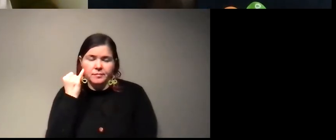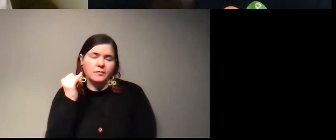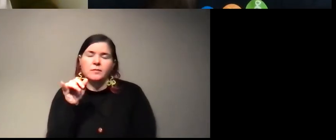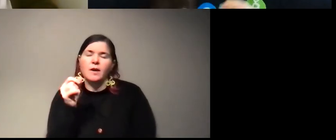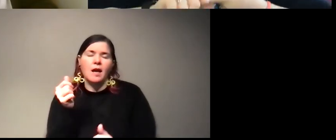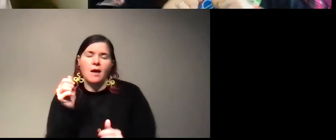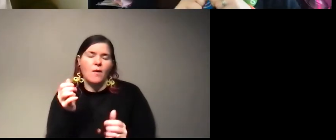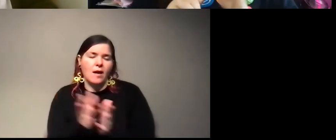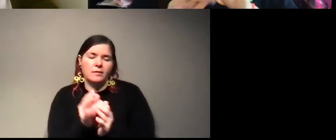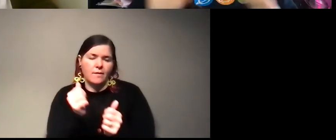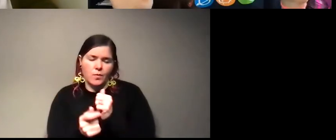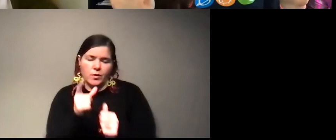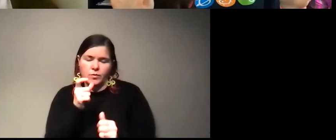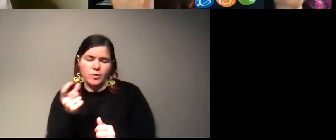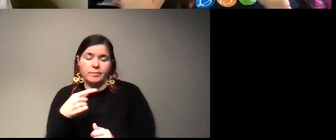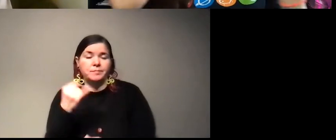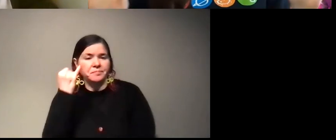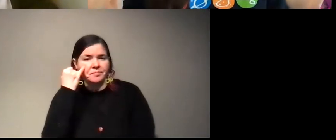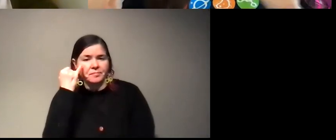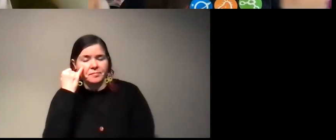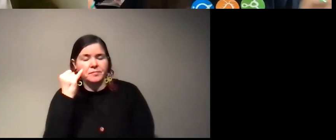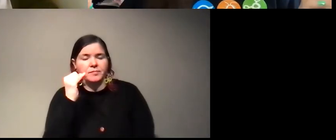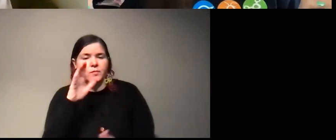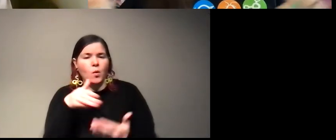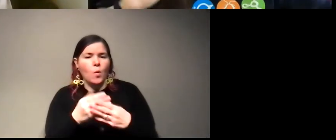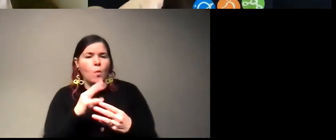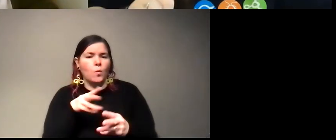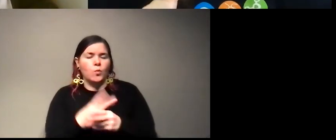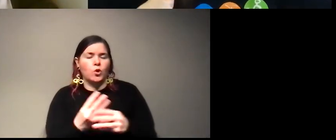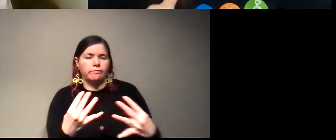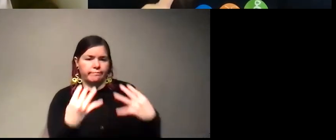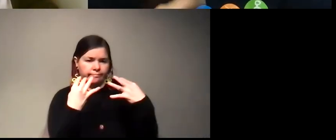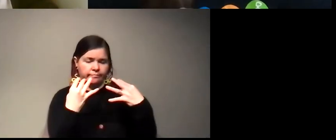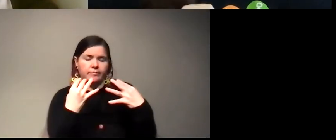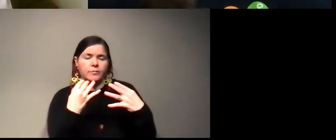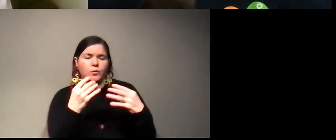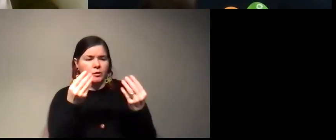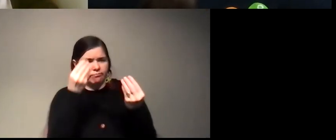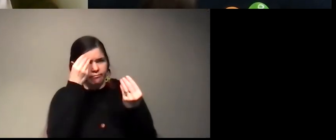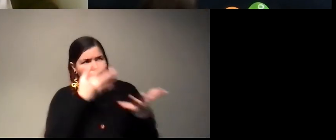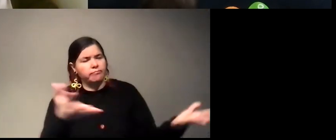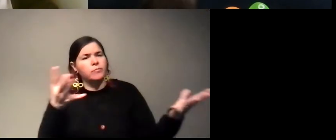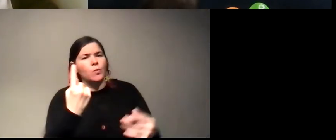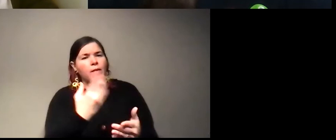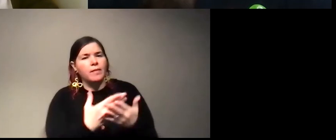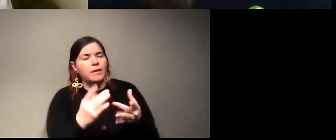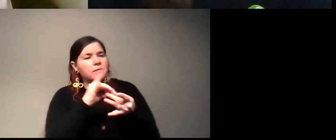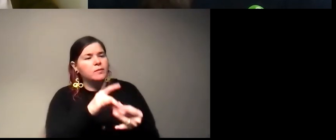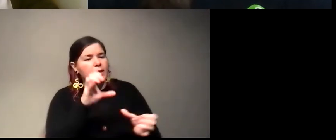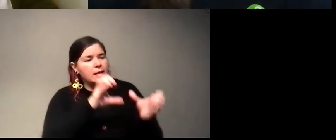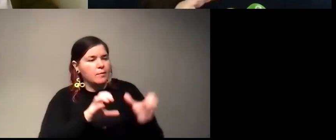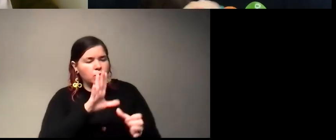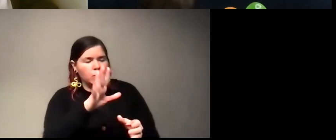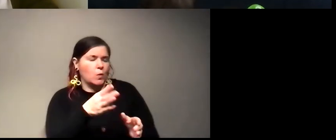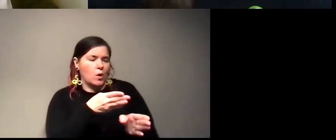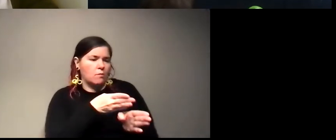every scientist who comes on, you have the attention of everyone in the whole world, and you can tell them one thing about chemistry or broadly your area of